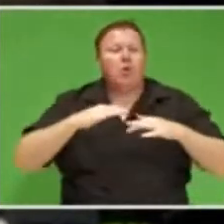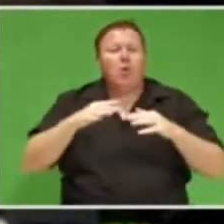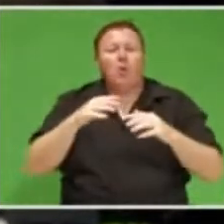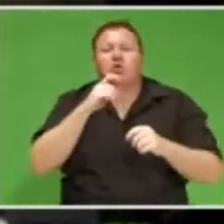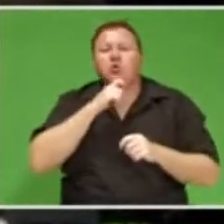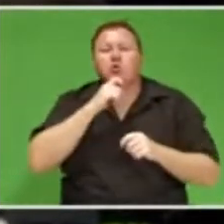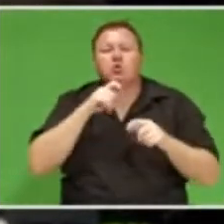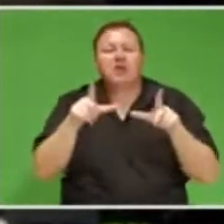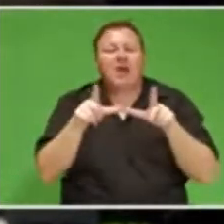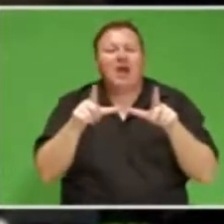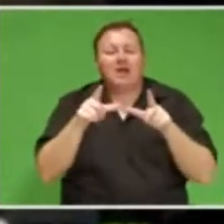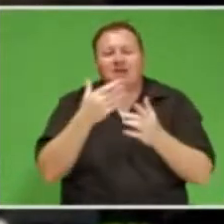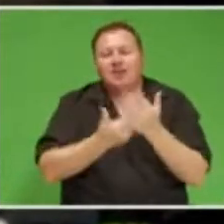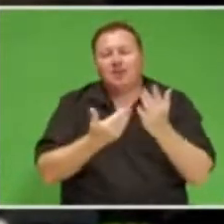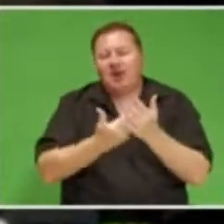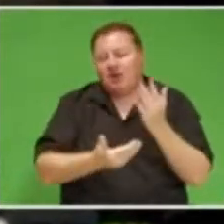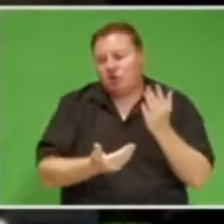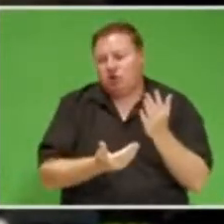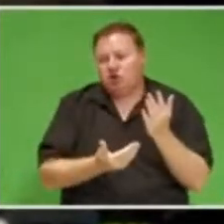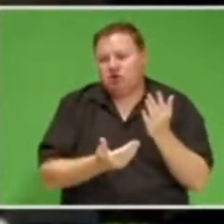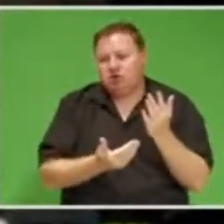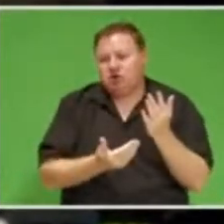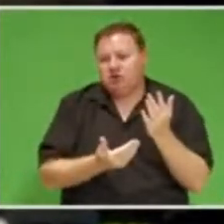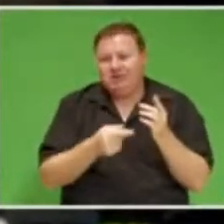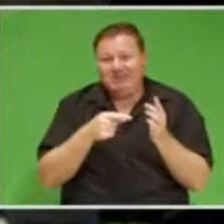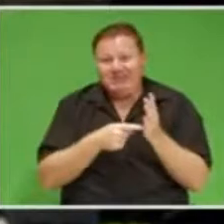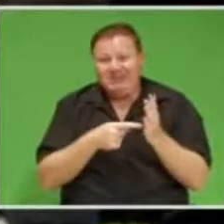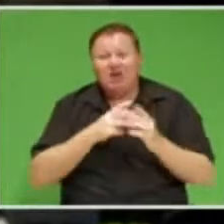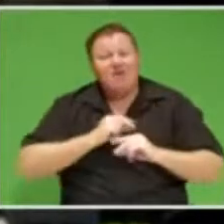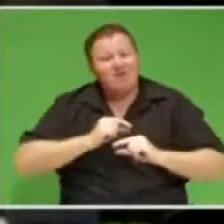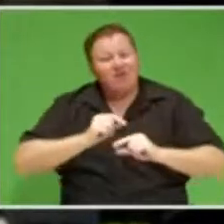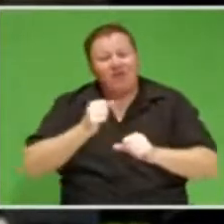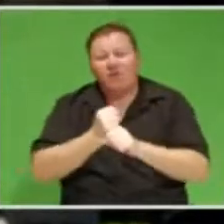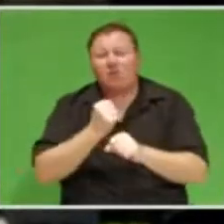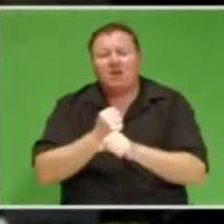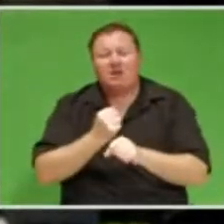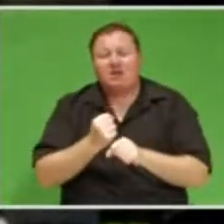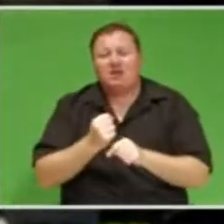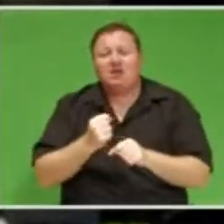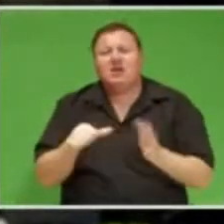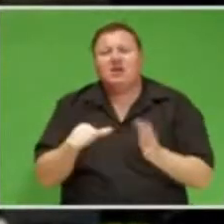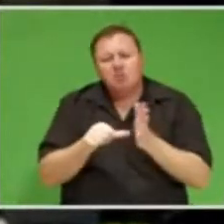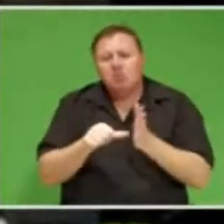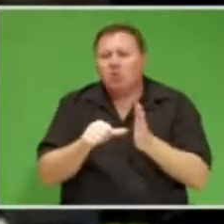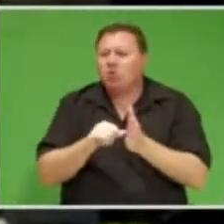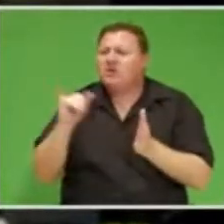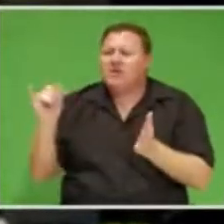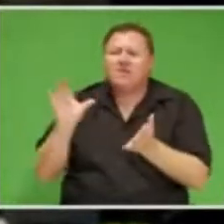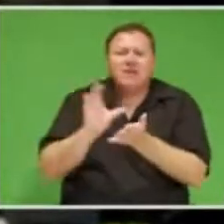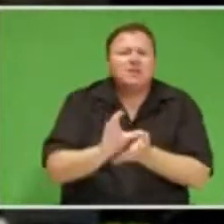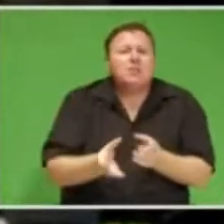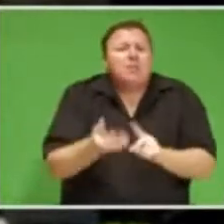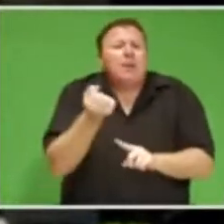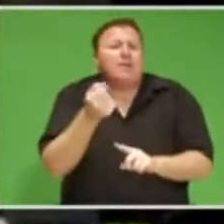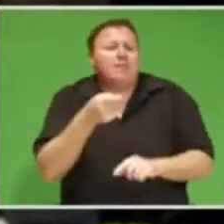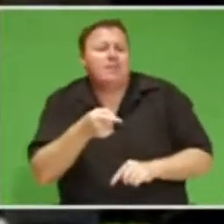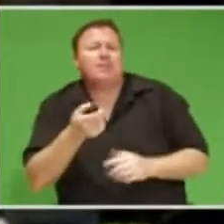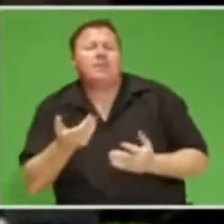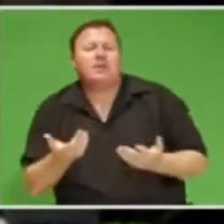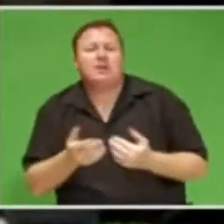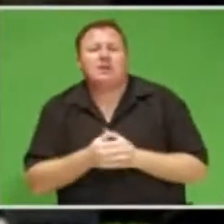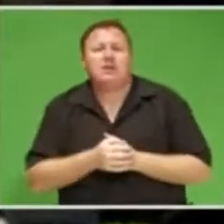applications, which is vital to enable greater investment. Since then, we have cleared the